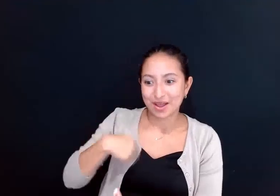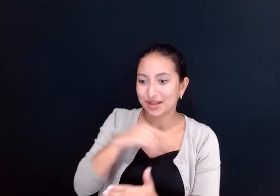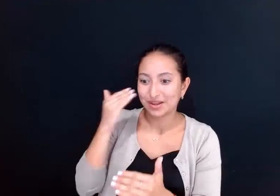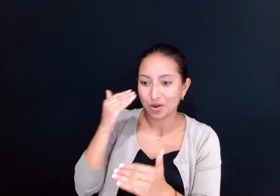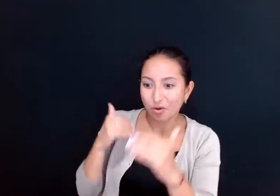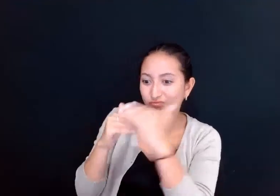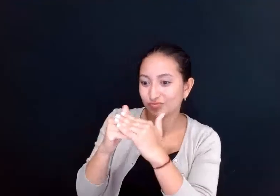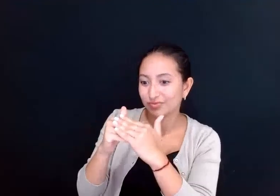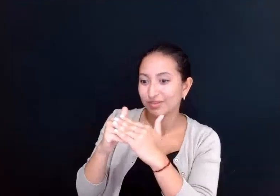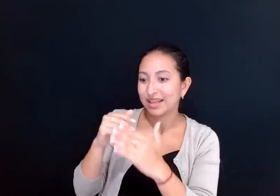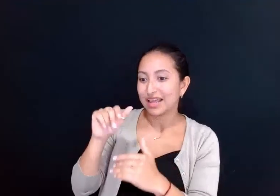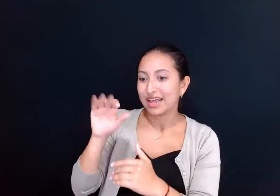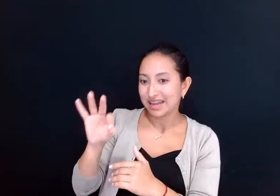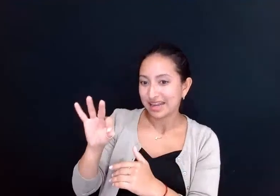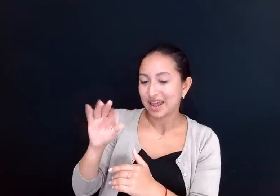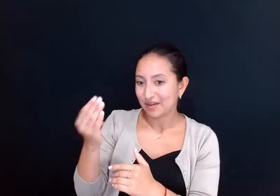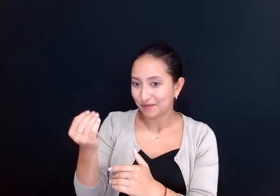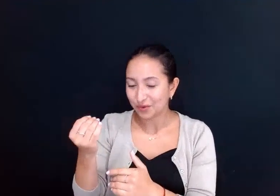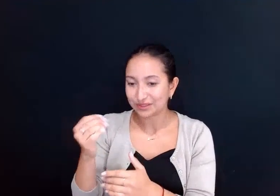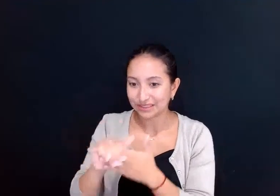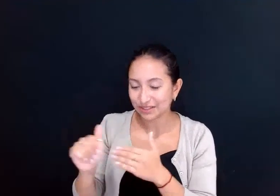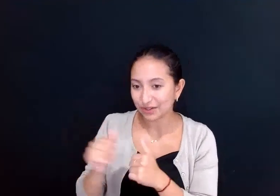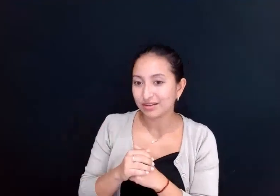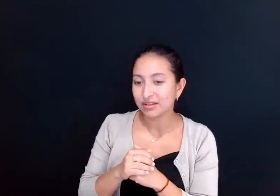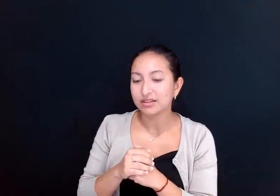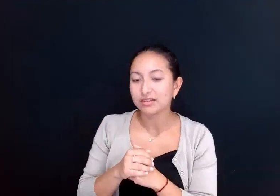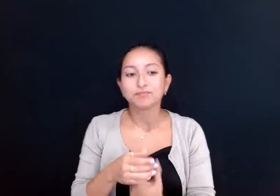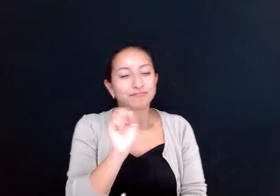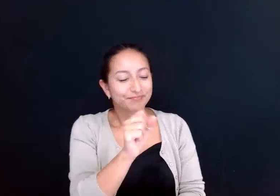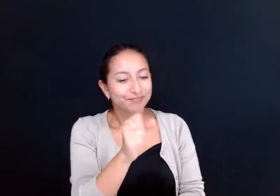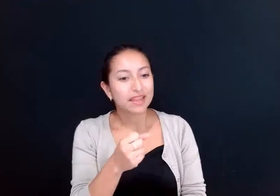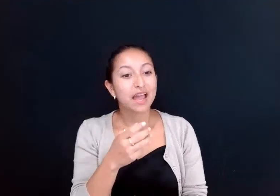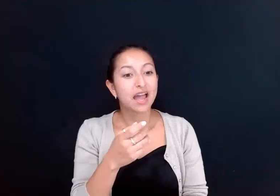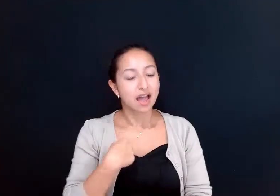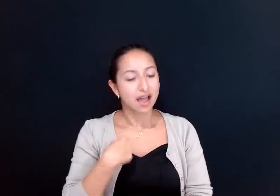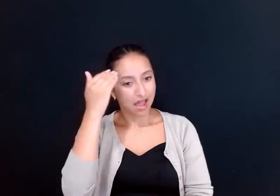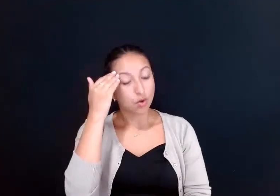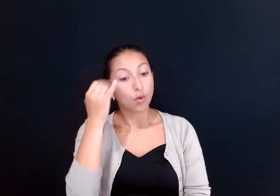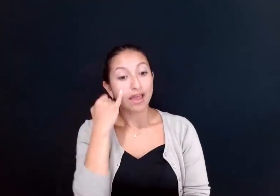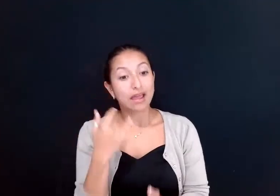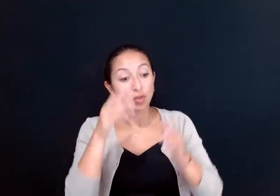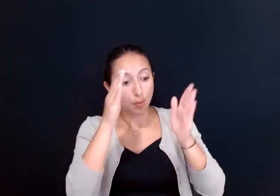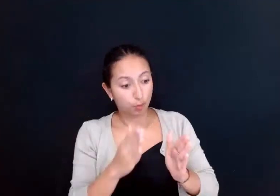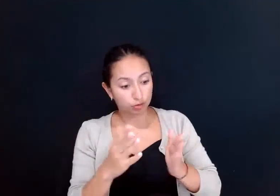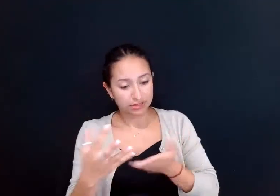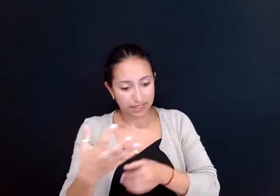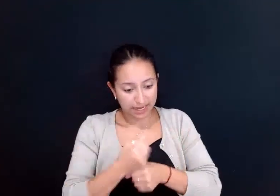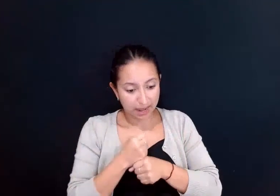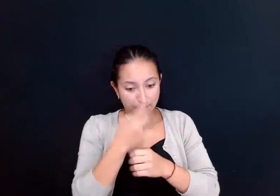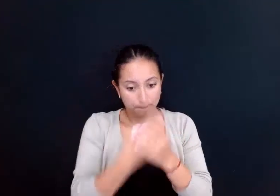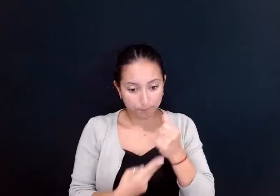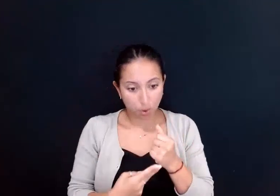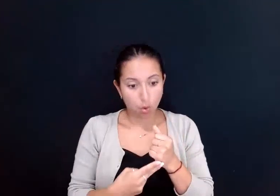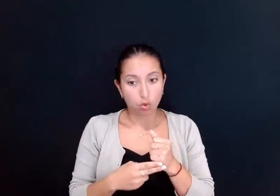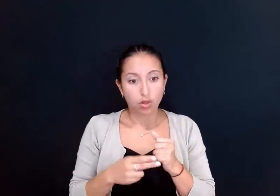year. Yeah. And I think the other thing is because I know we give, if the person is receiving both, if they're getting Title II and